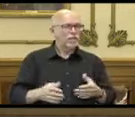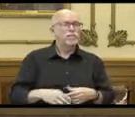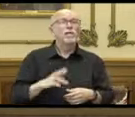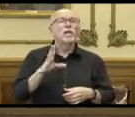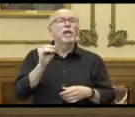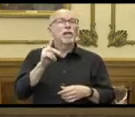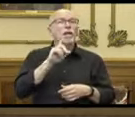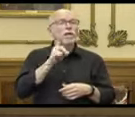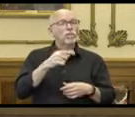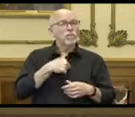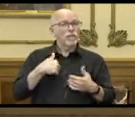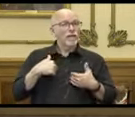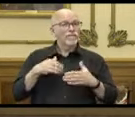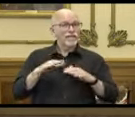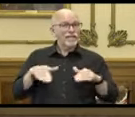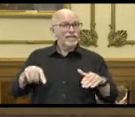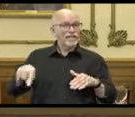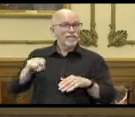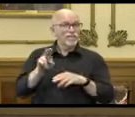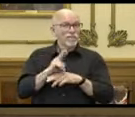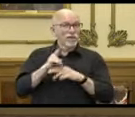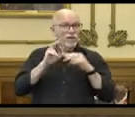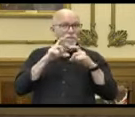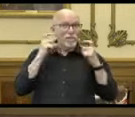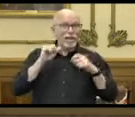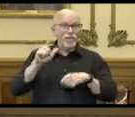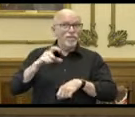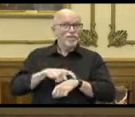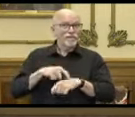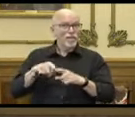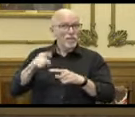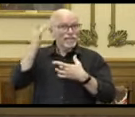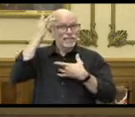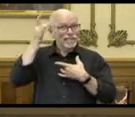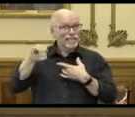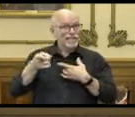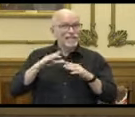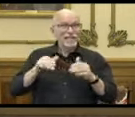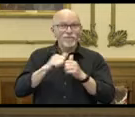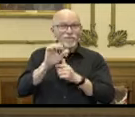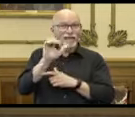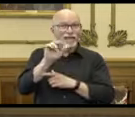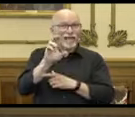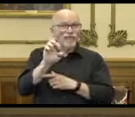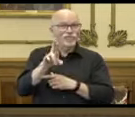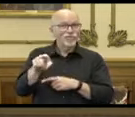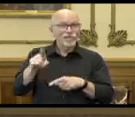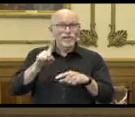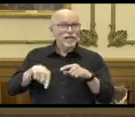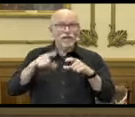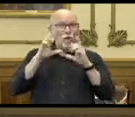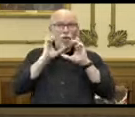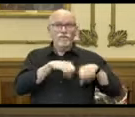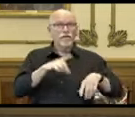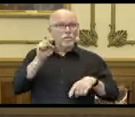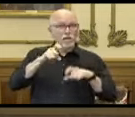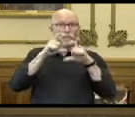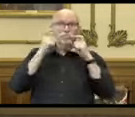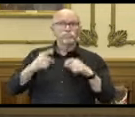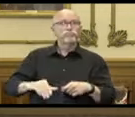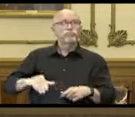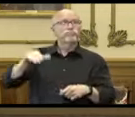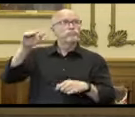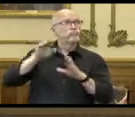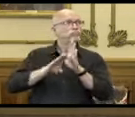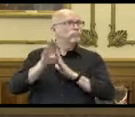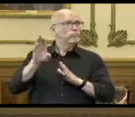fact, we have kids that wear masks all the time when they're sick, especially kids with cancer that can't take them off. And they grow up and thrive